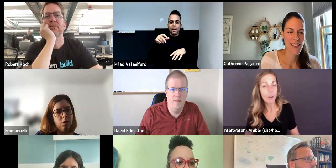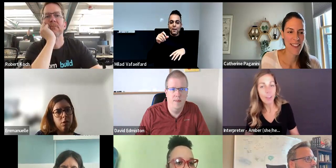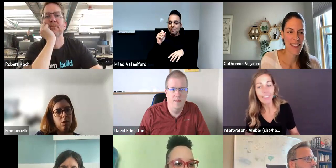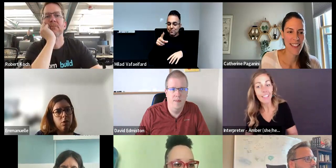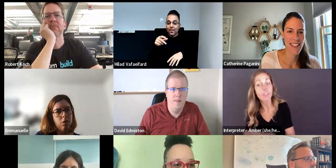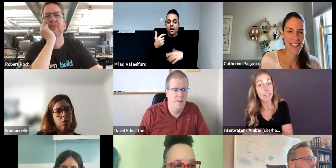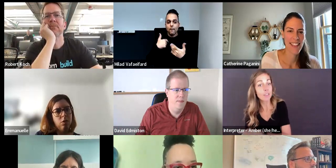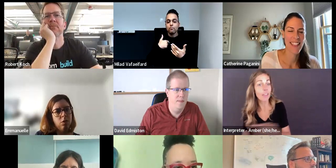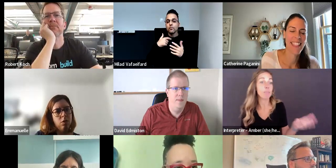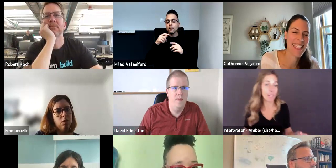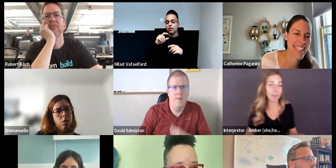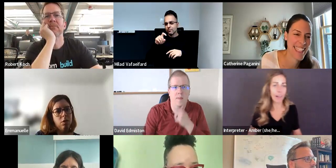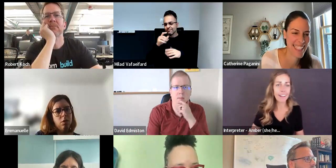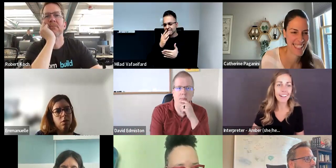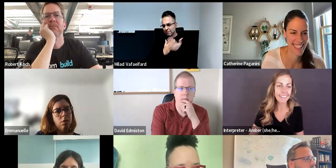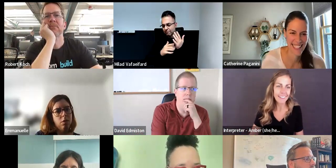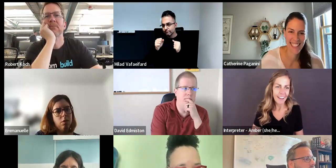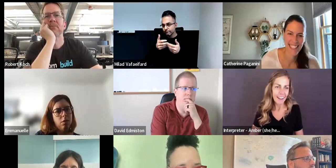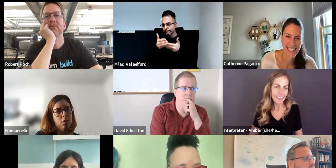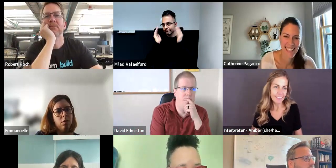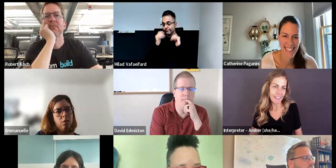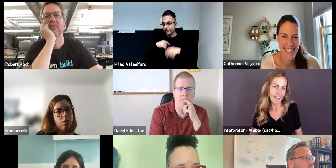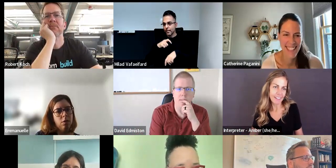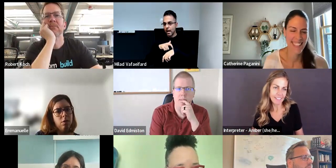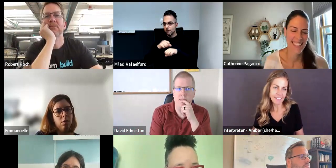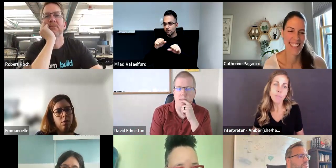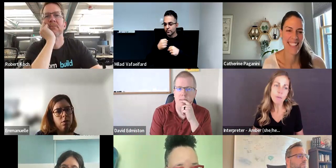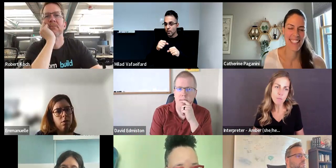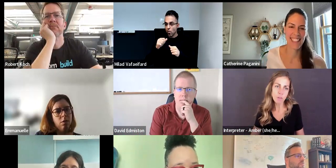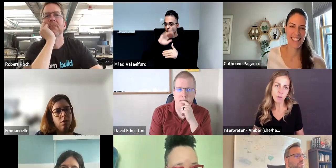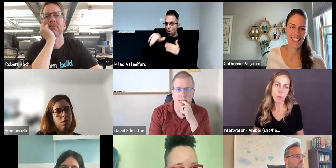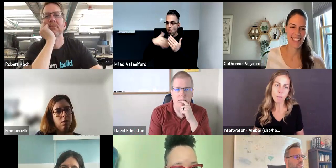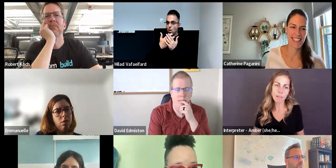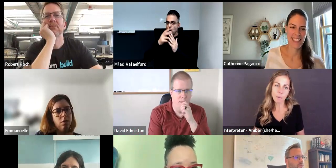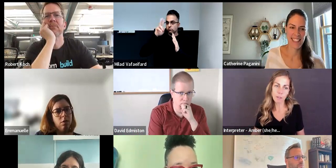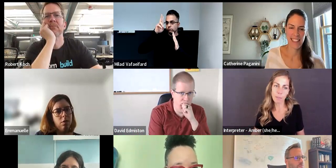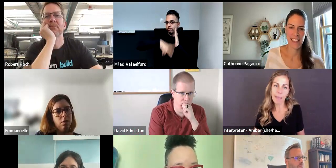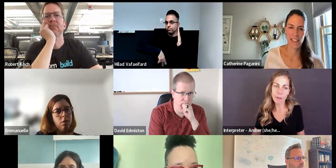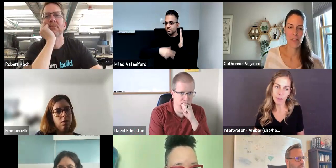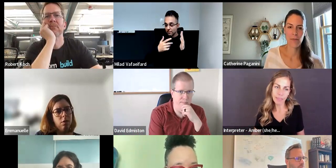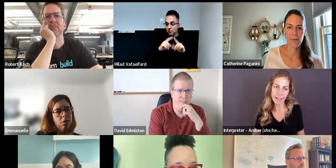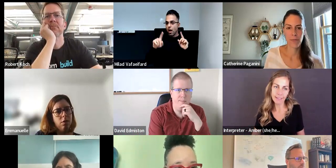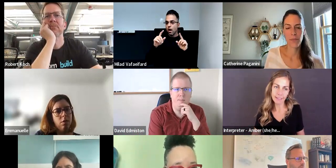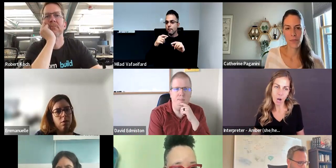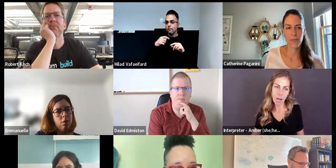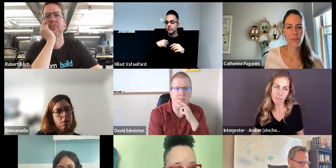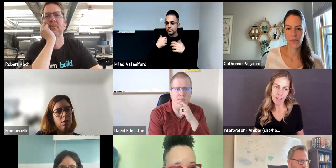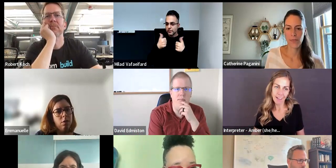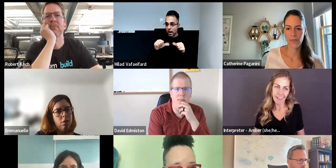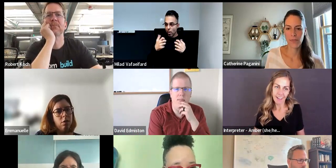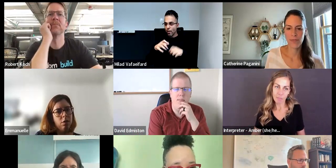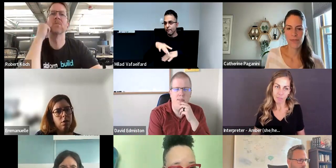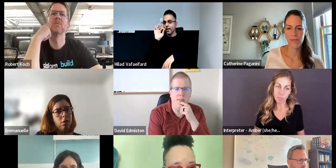Milad, okay, thank you. Thank you, David. Milad, go ahead. And he says, some of it was overwhelming, some of it's bandwidth and